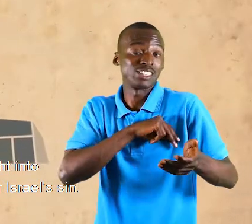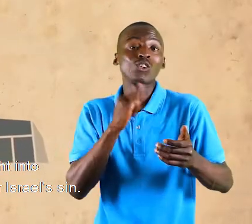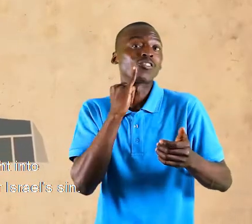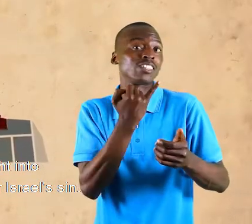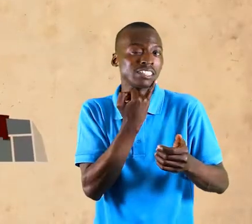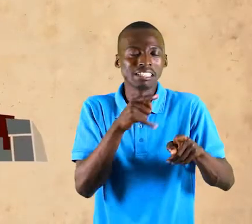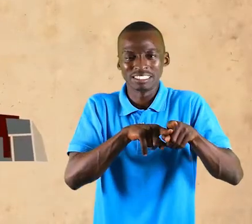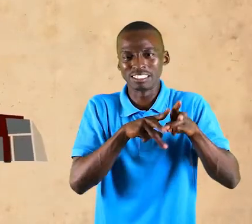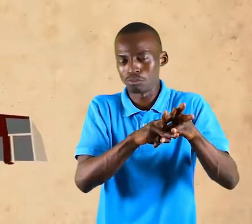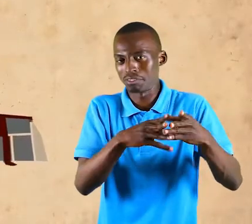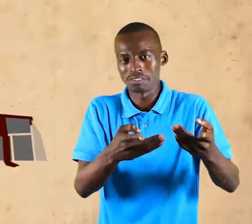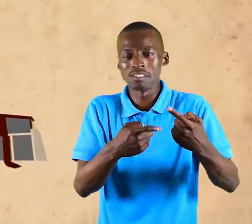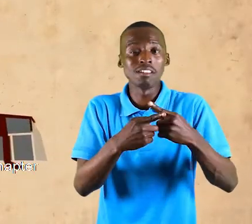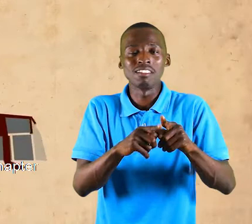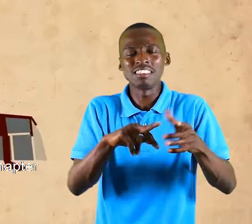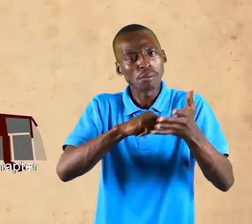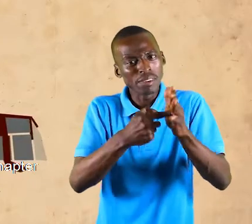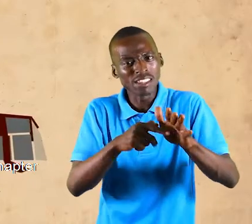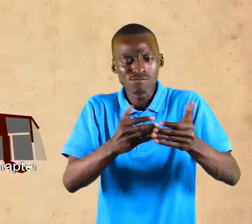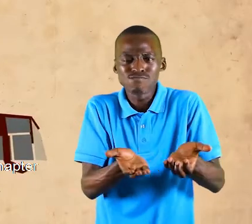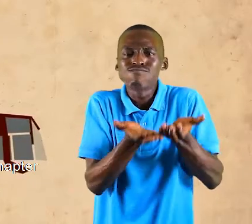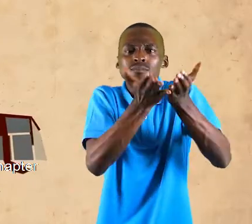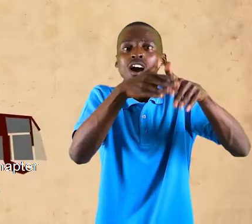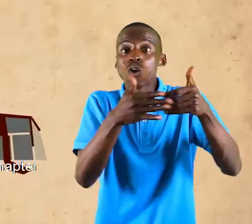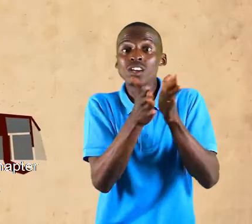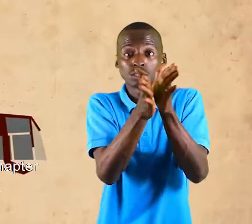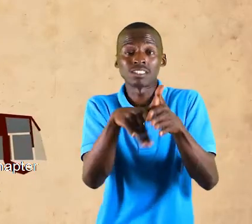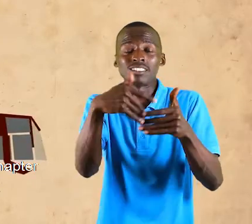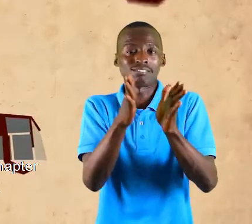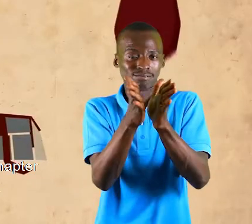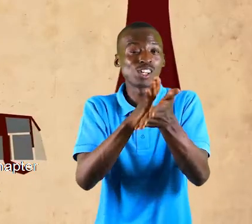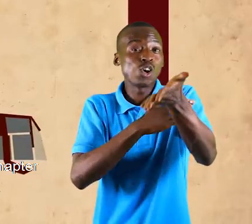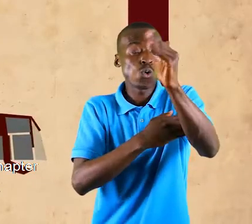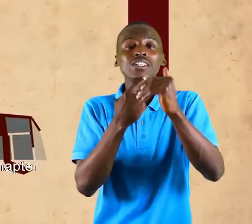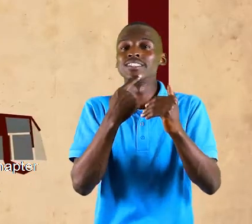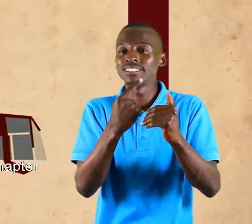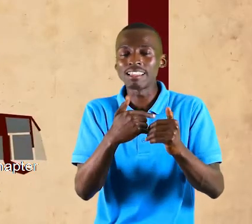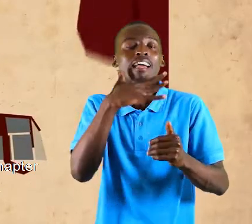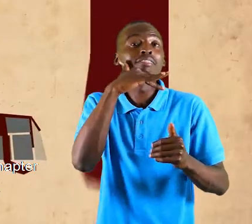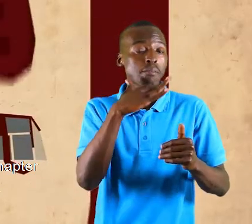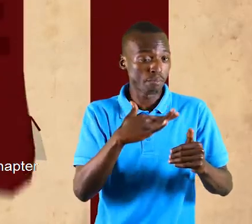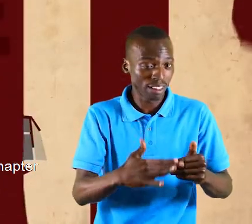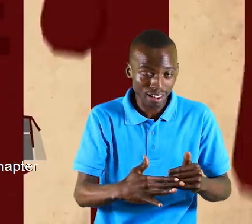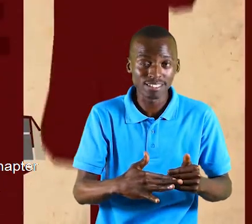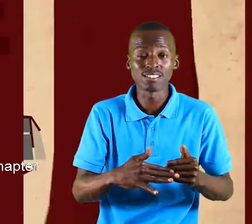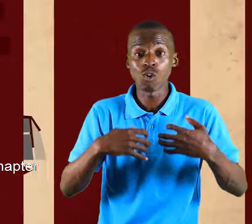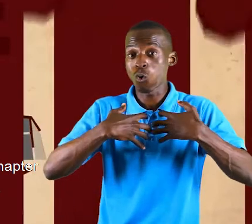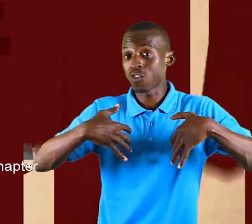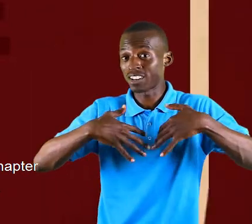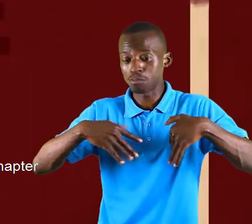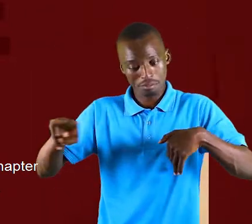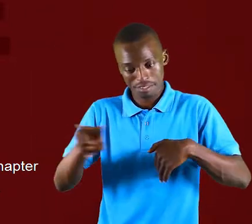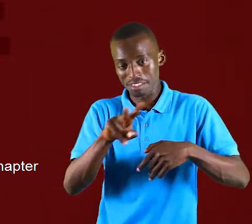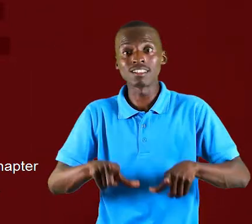Israel's sin. Yeah, that's kind of weird. Well, the meaning of the sacrifice is explained in the next chapter, where God says that the blood of a